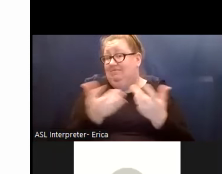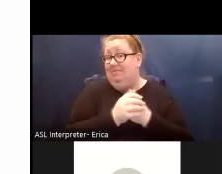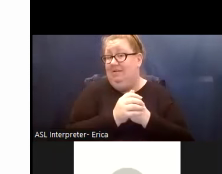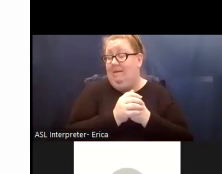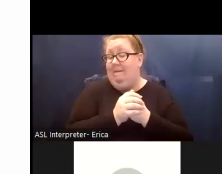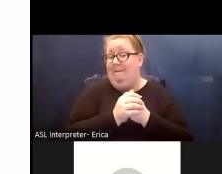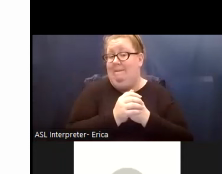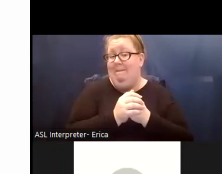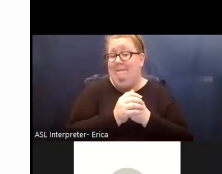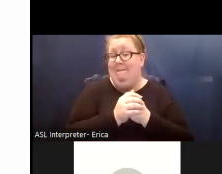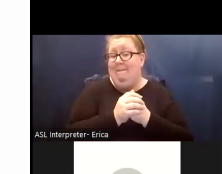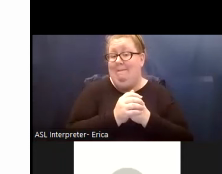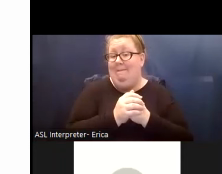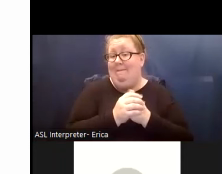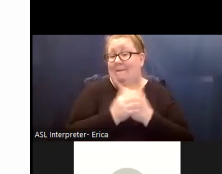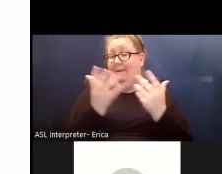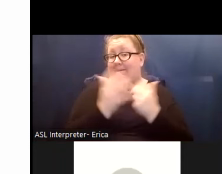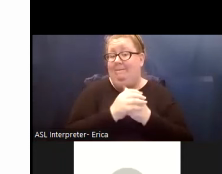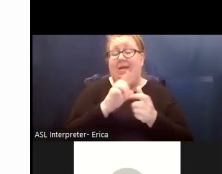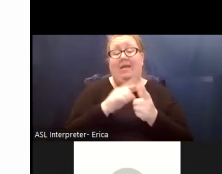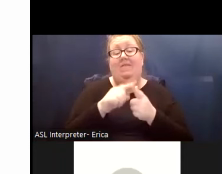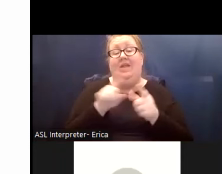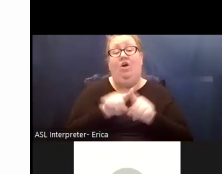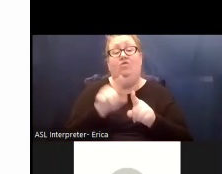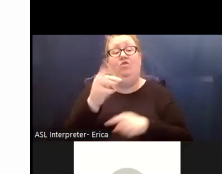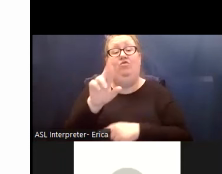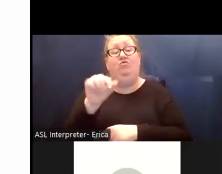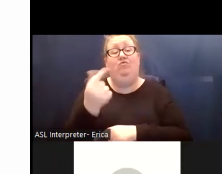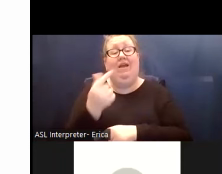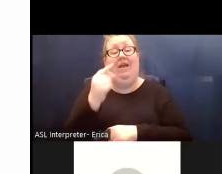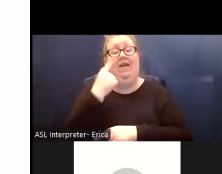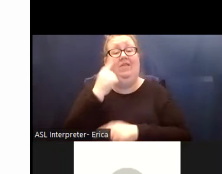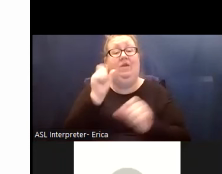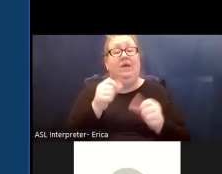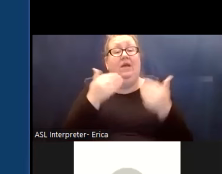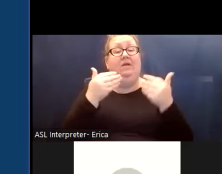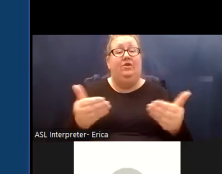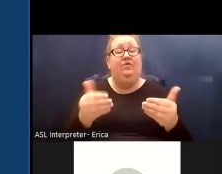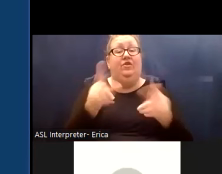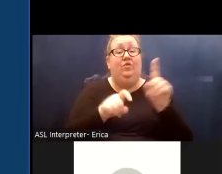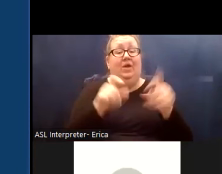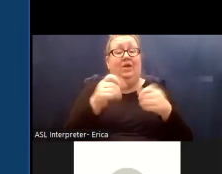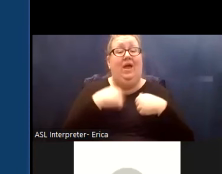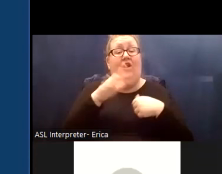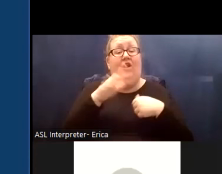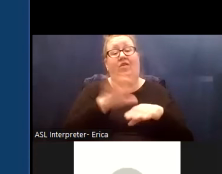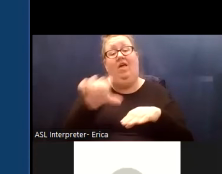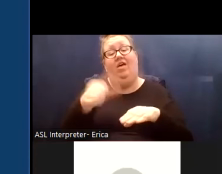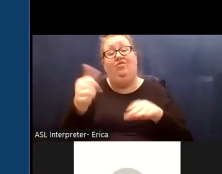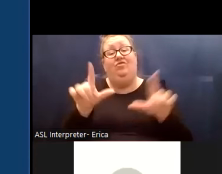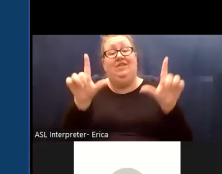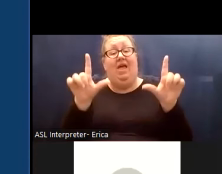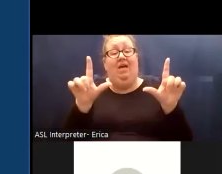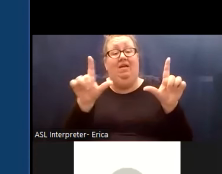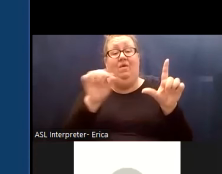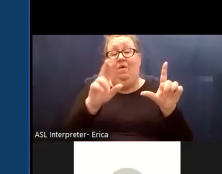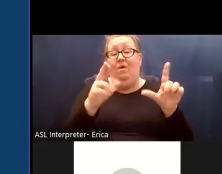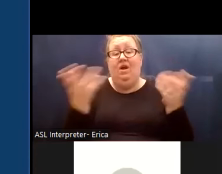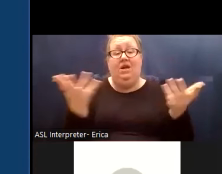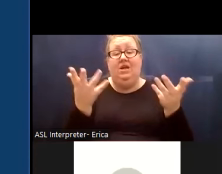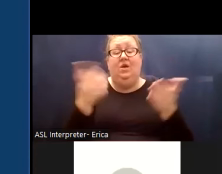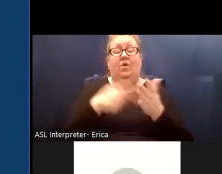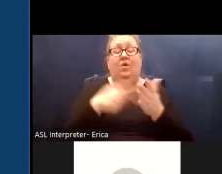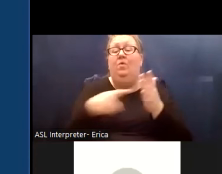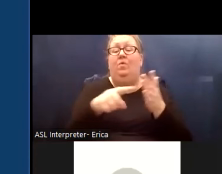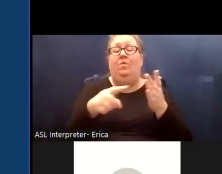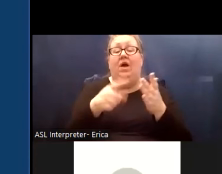And then also, yeah, Greg, I think we can move to the questions that we had on the other slide too, or just, what